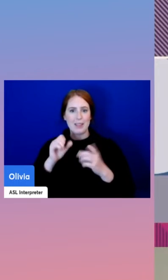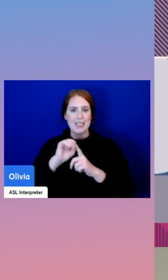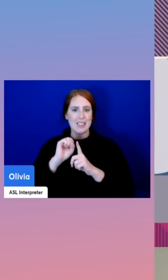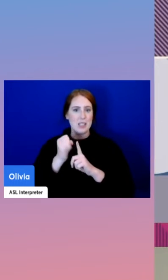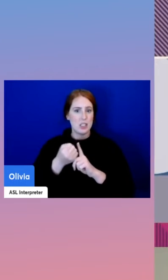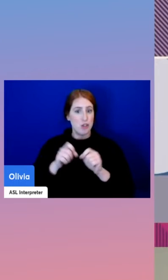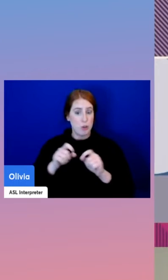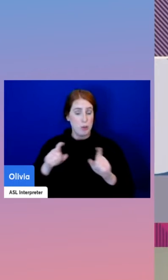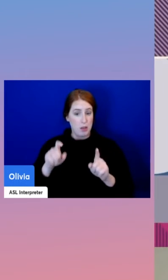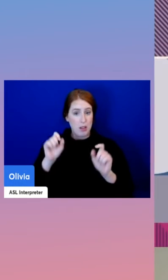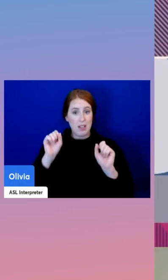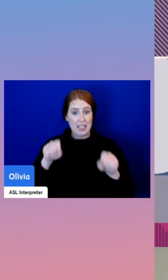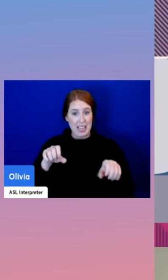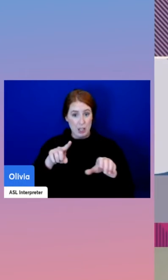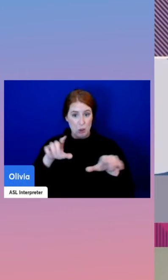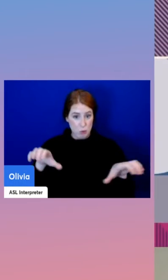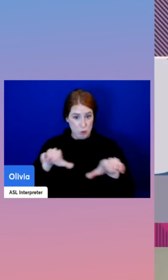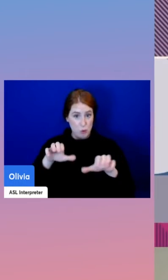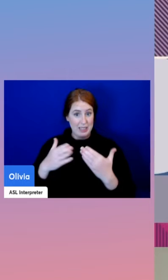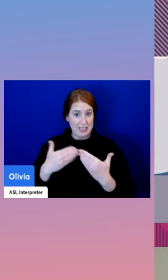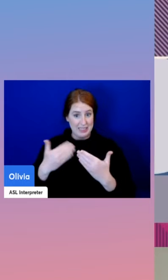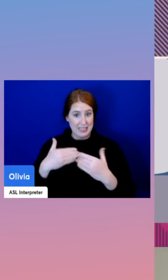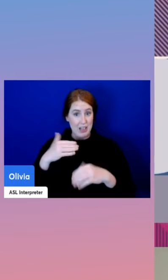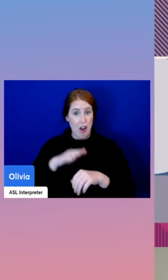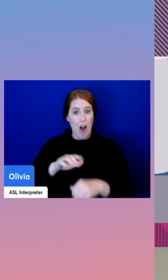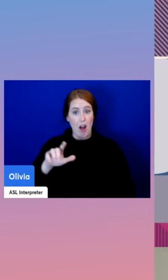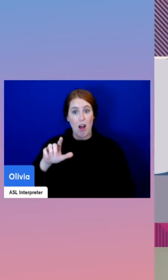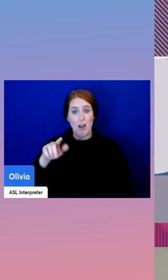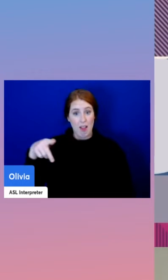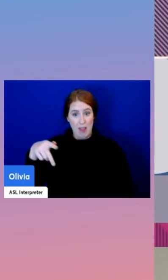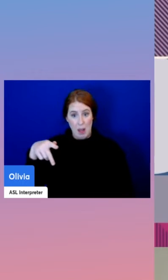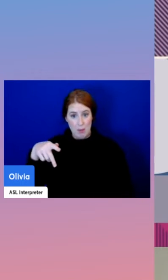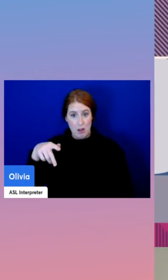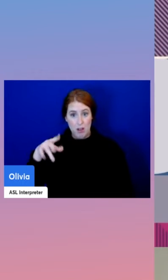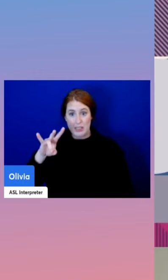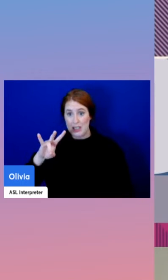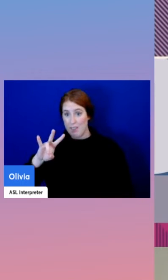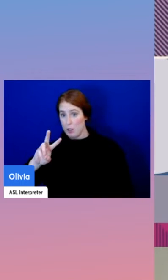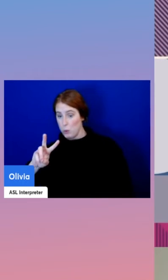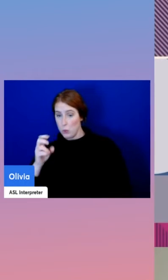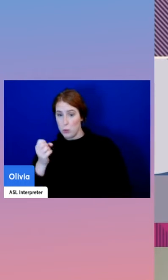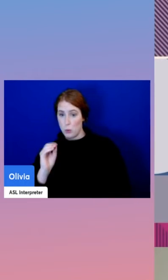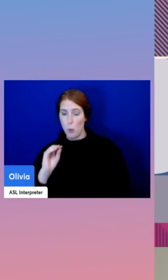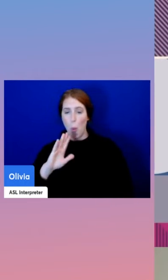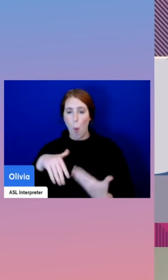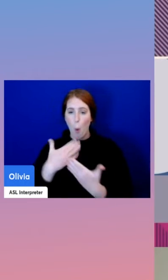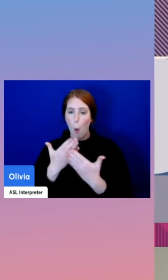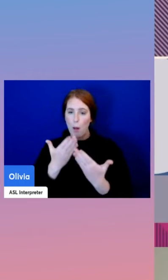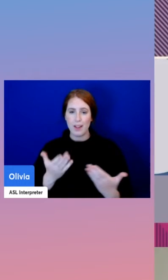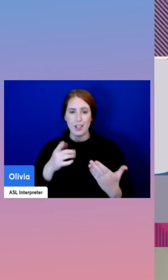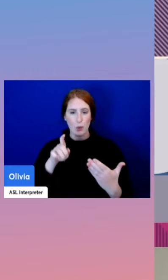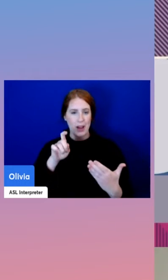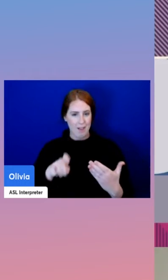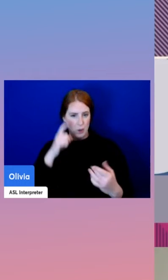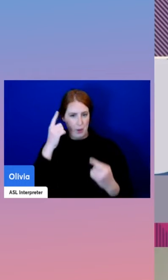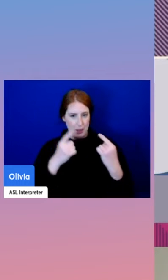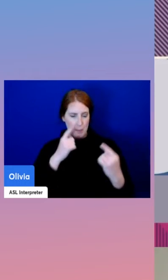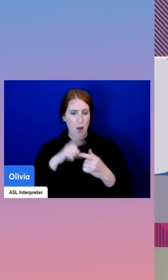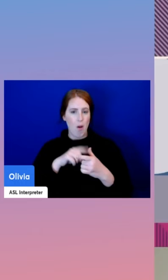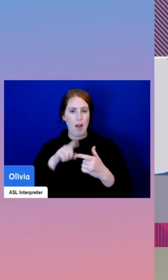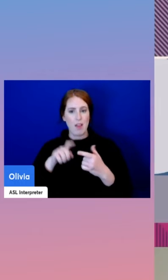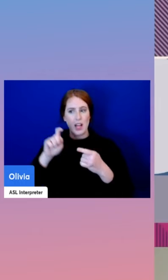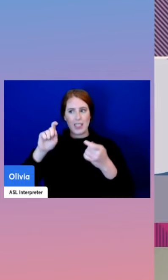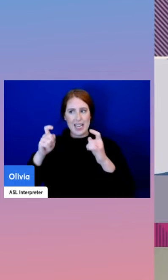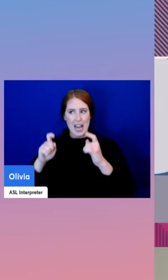Lambda instead of an EC2? These are all considerations that you need to put into place, and you're able to tailor this